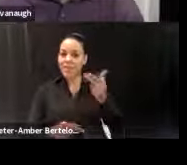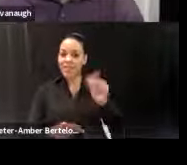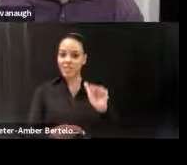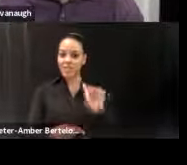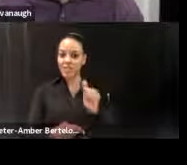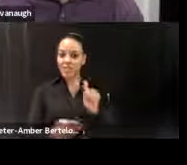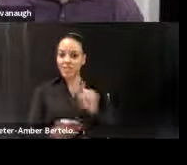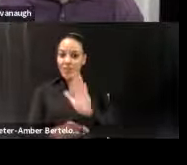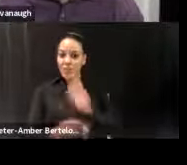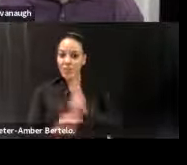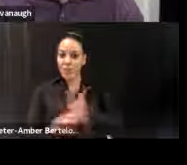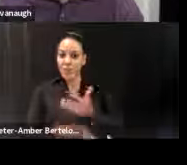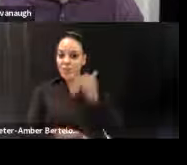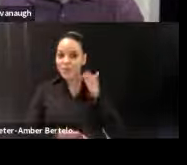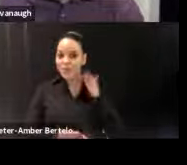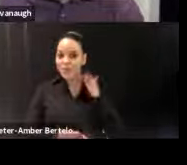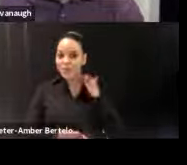Oh.